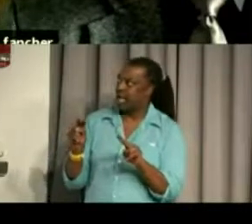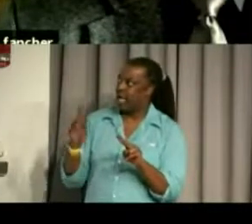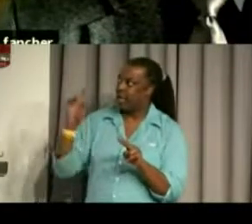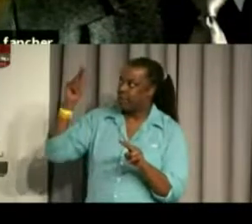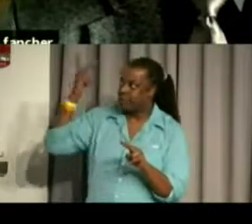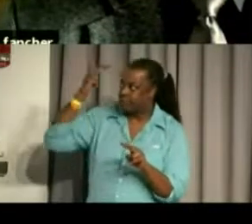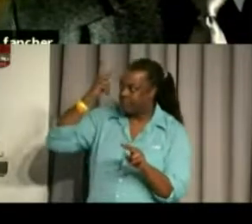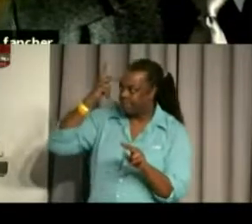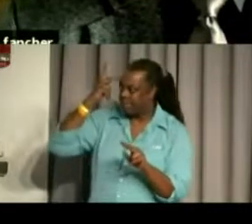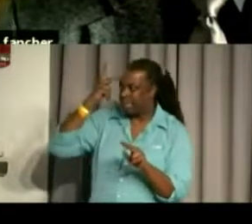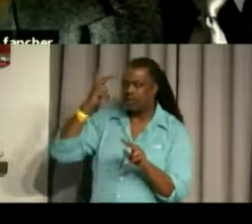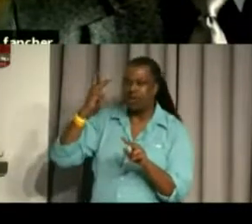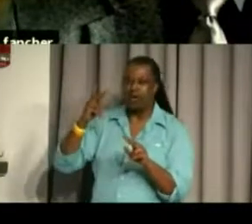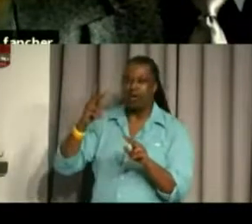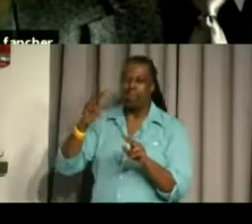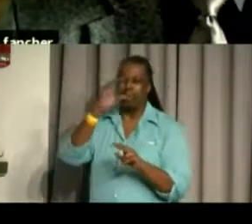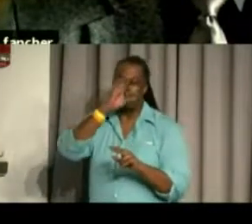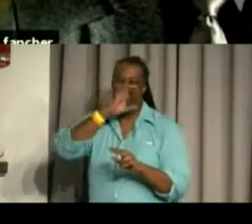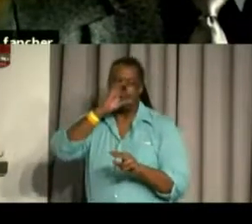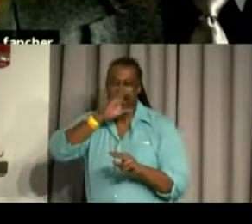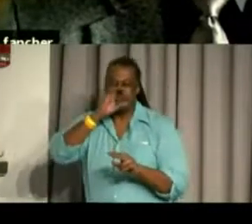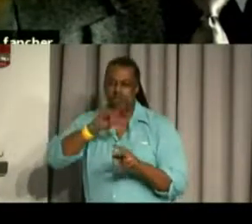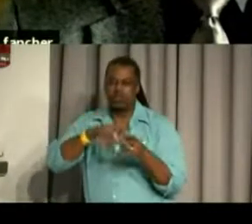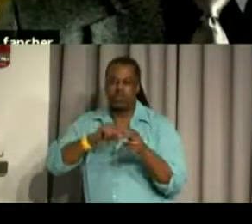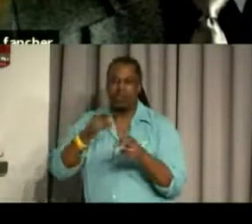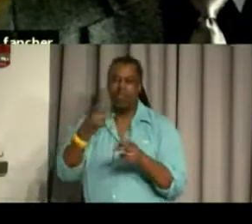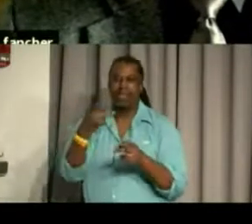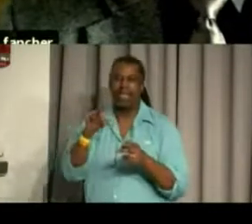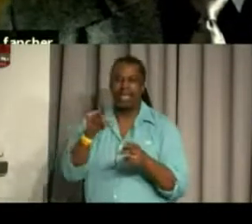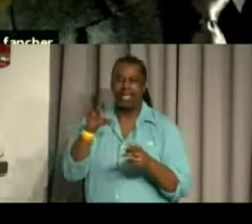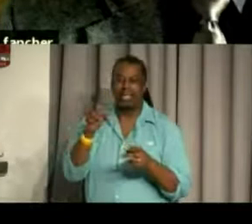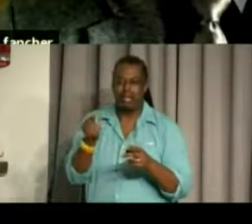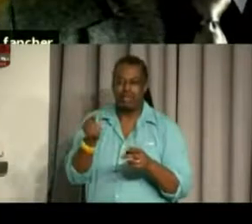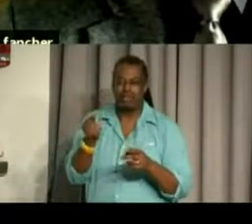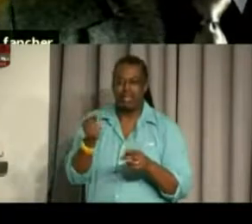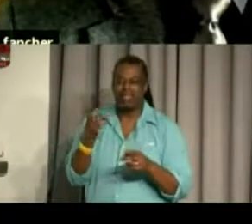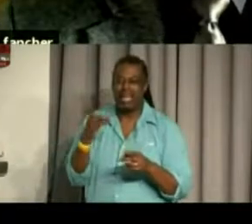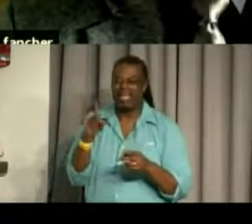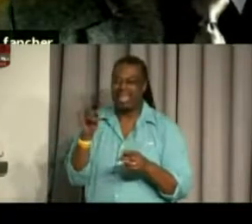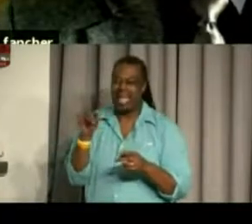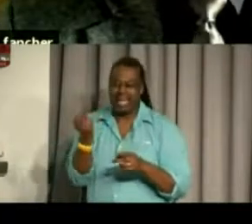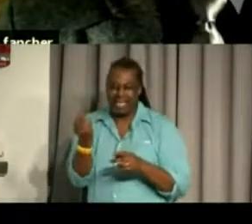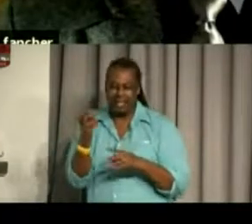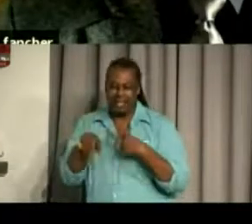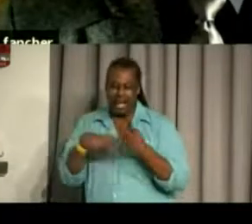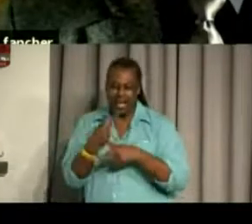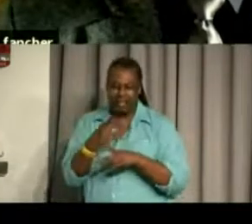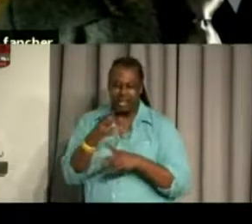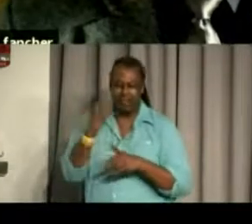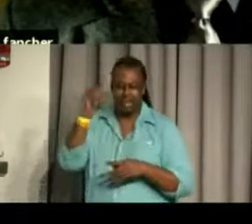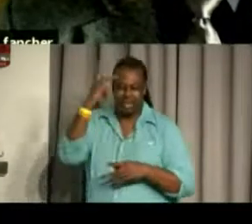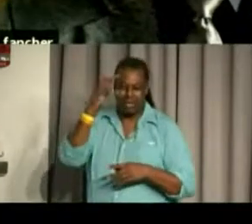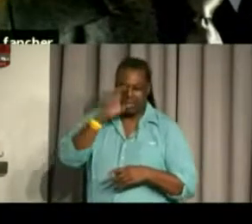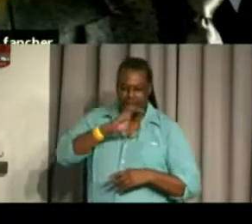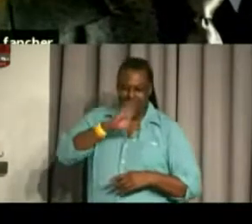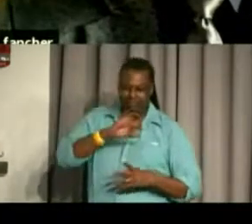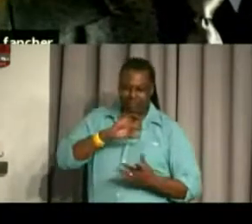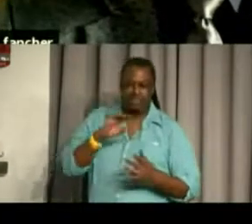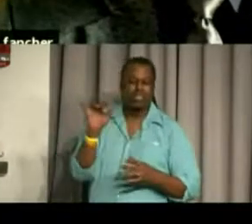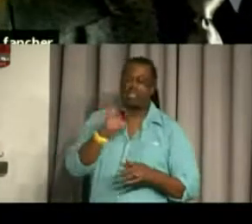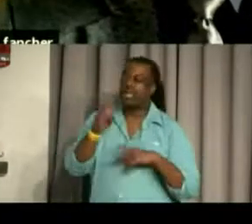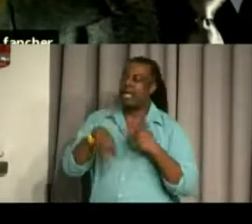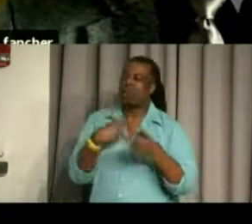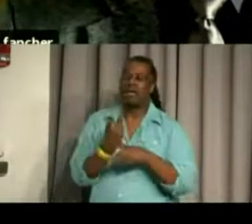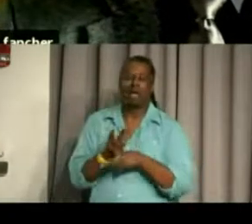political caricatures from like the late 1800s, from the 1870s and 1880s. And it was the same type of